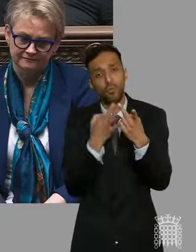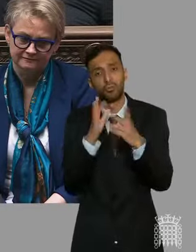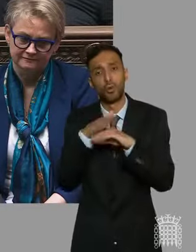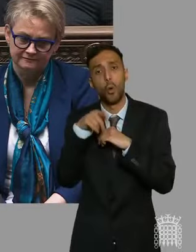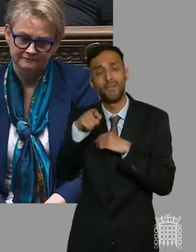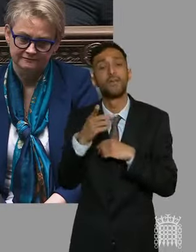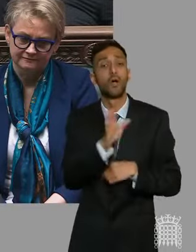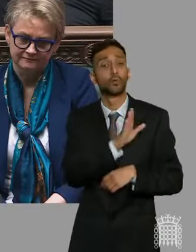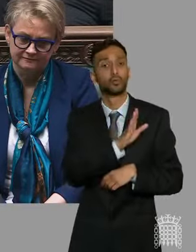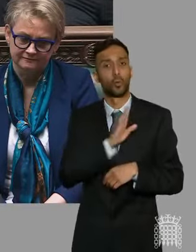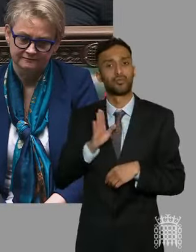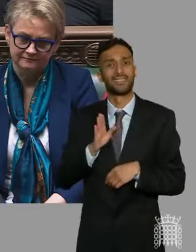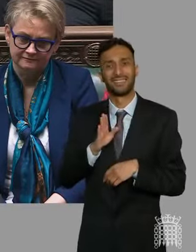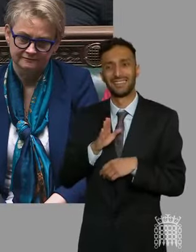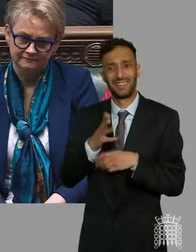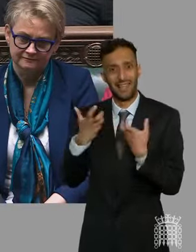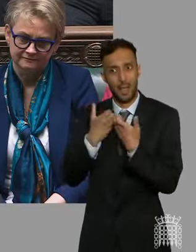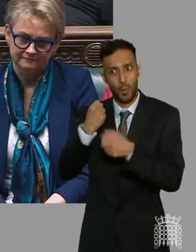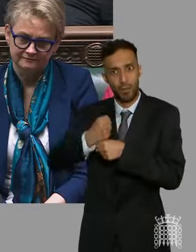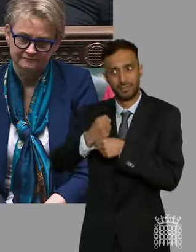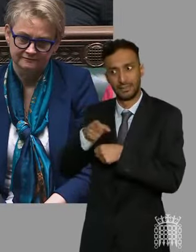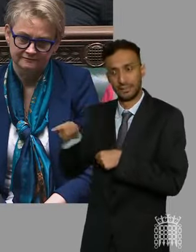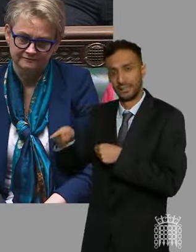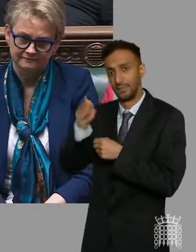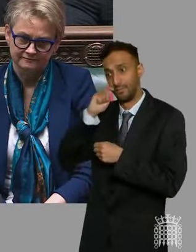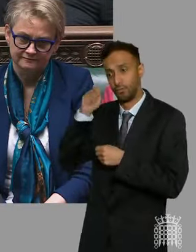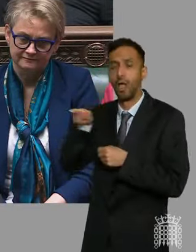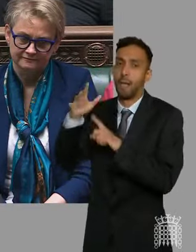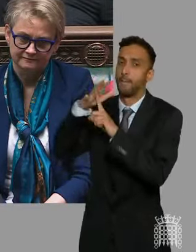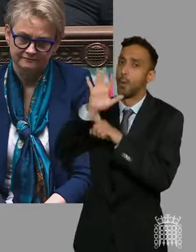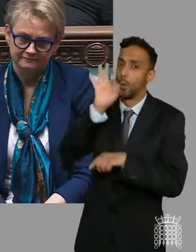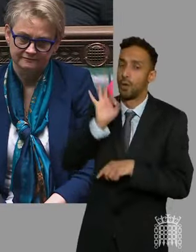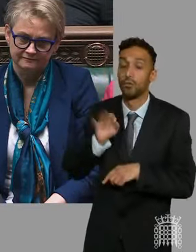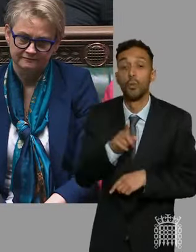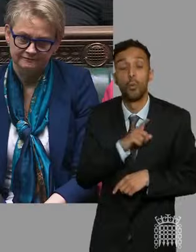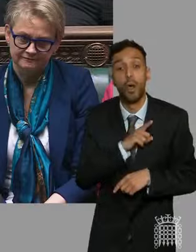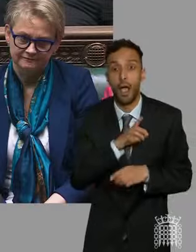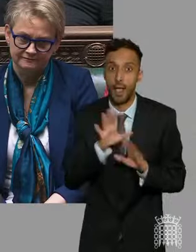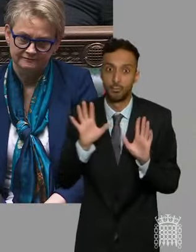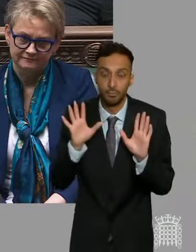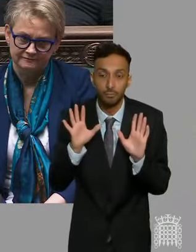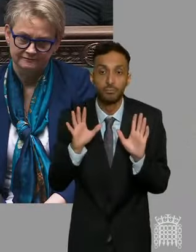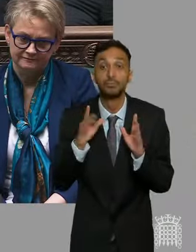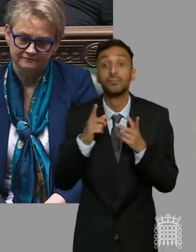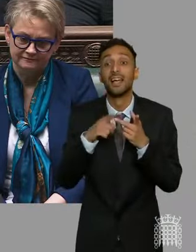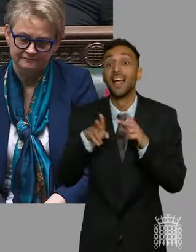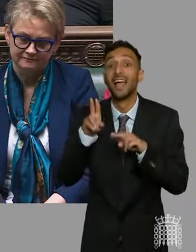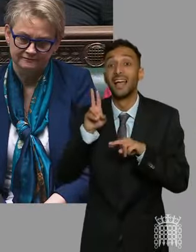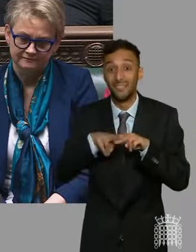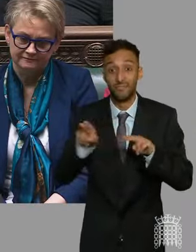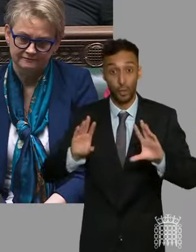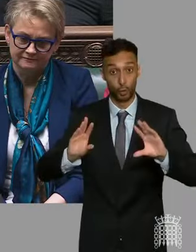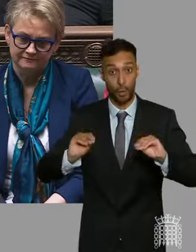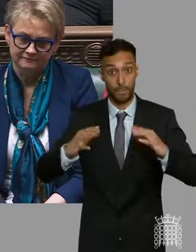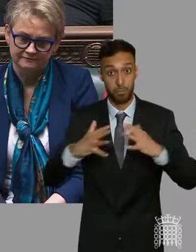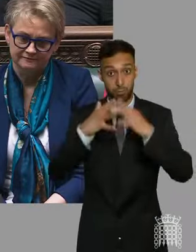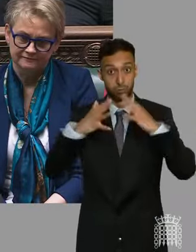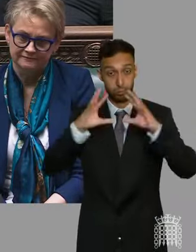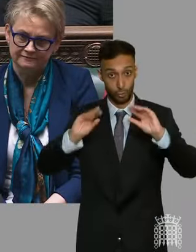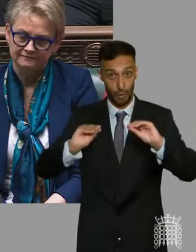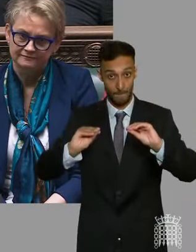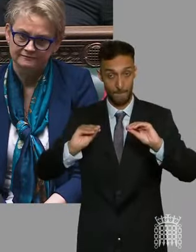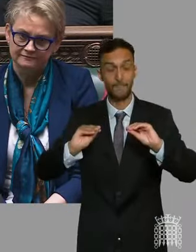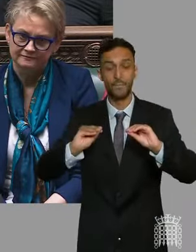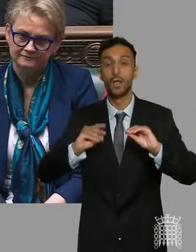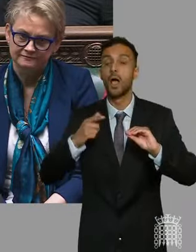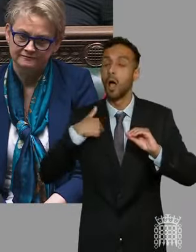worst of all outcomes, if there's to be a cessation of hostilities, is that it is a short break rather than sustained and lasting peace. And I